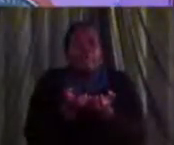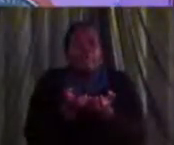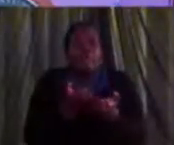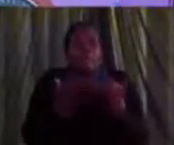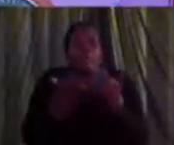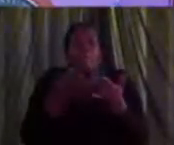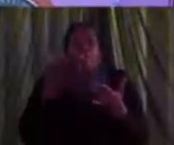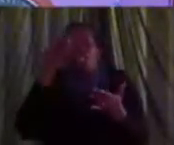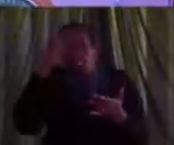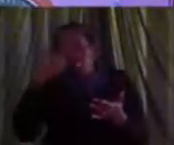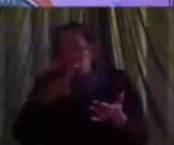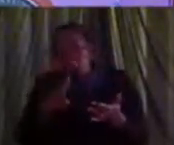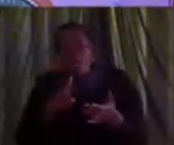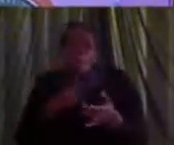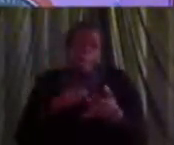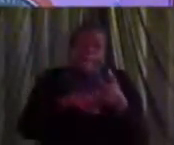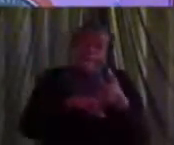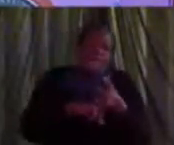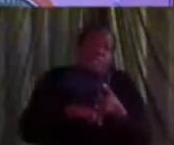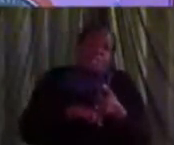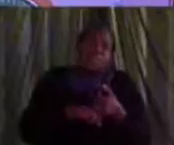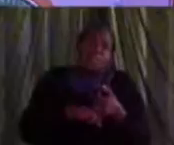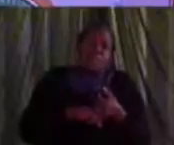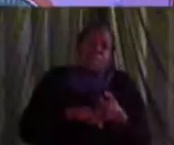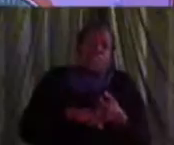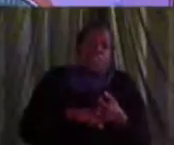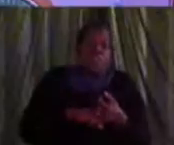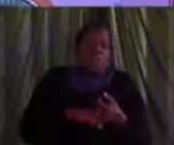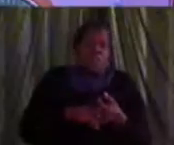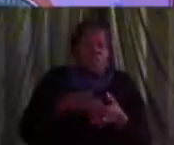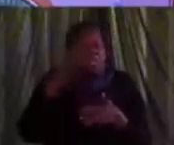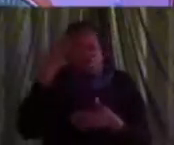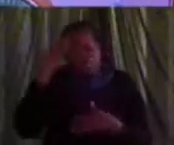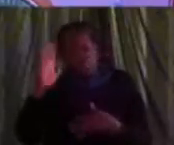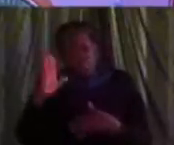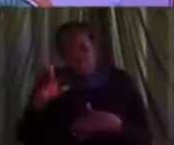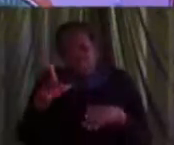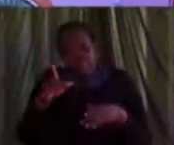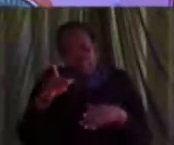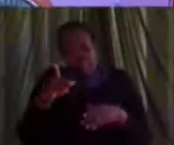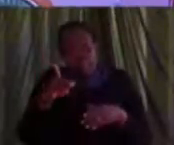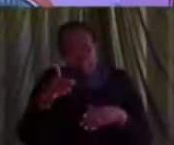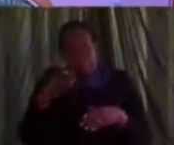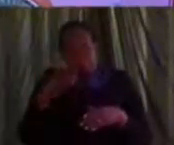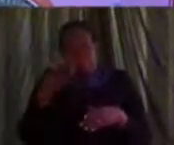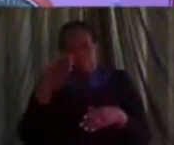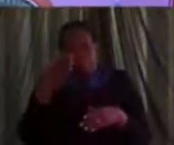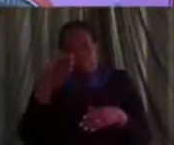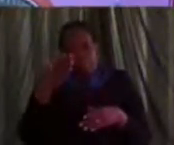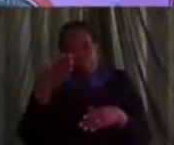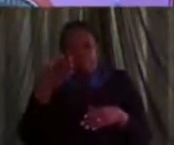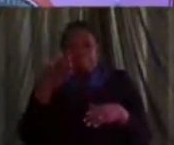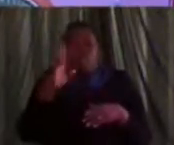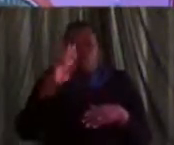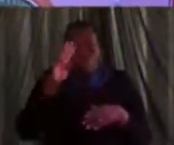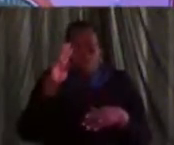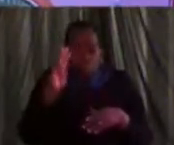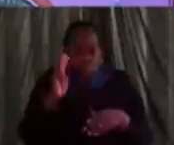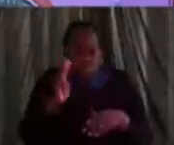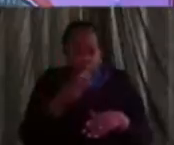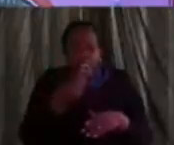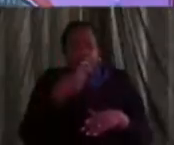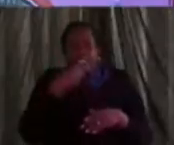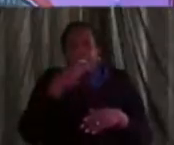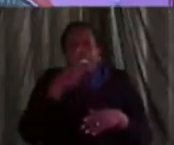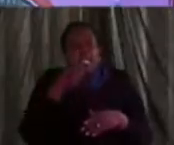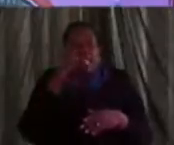marriage, etc. If it is not any other, although I don't want to be a moralist, we are saying the issue is not the